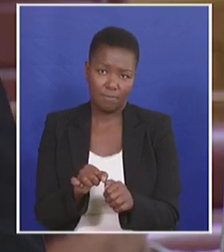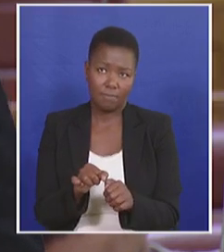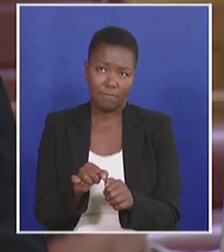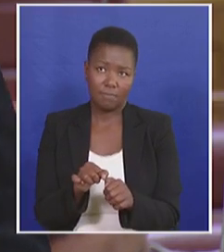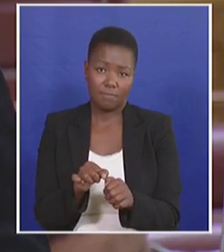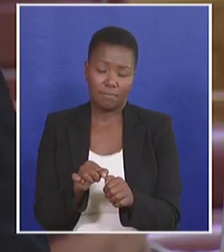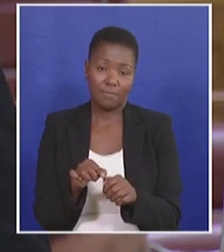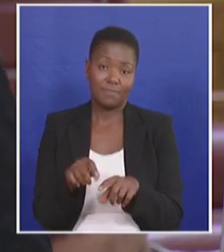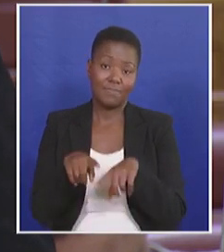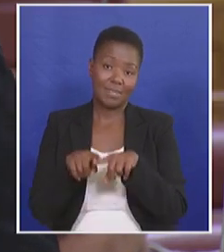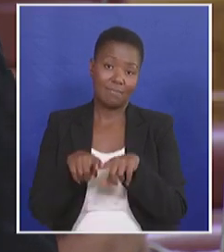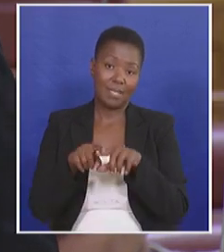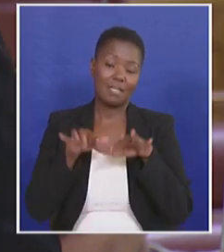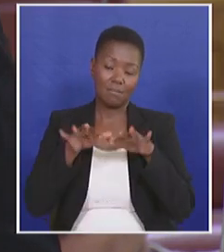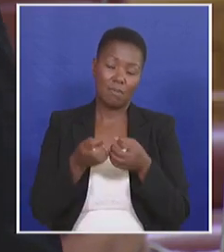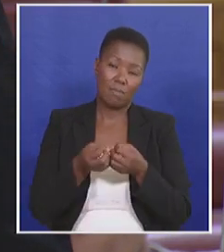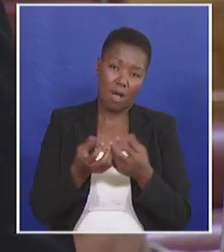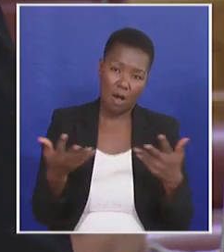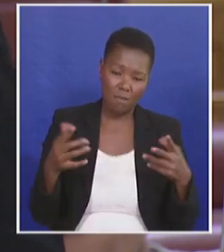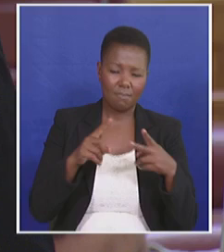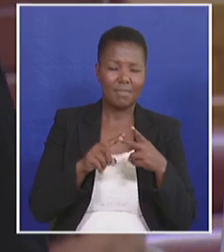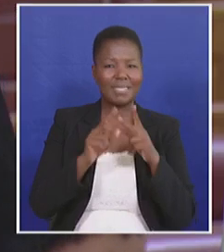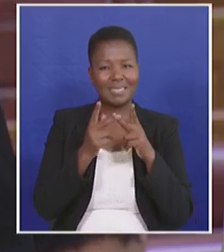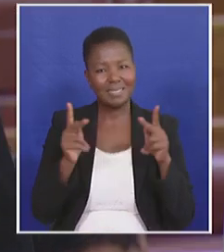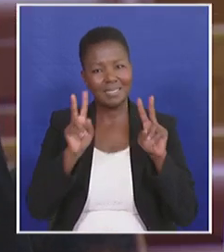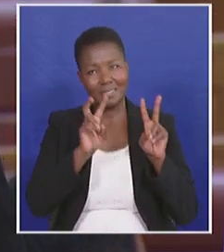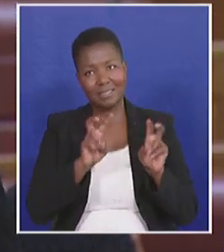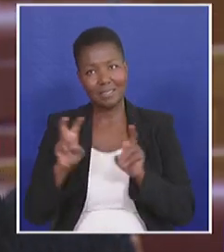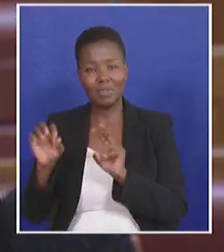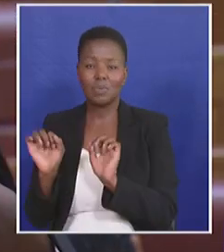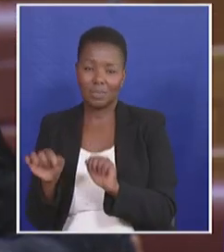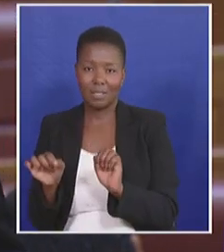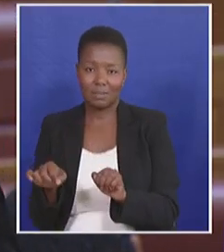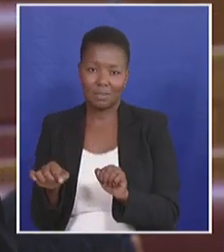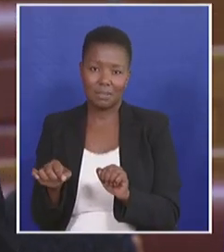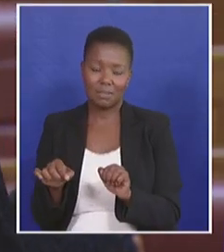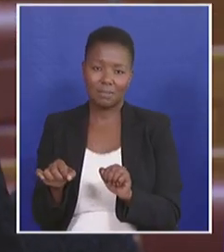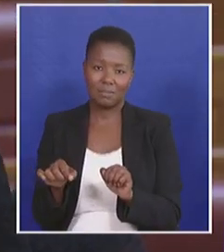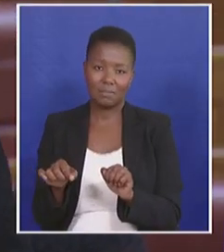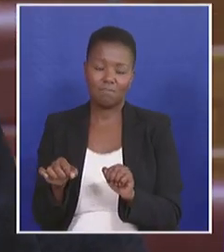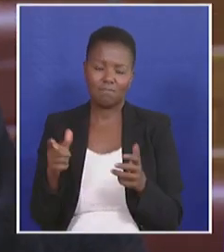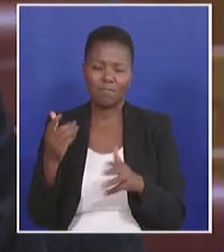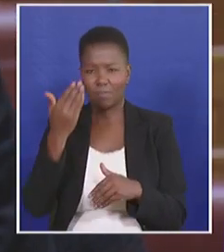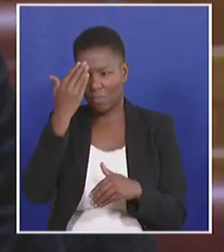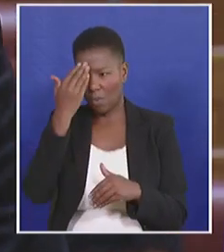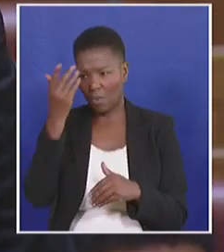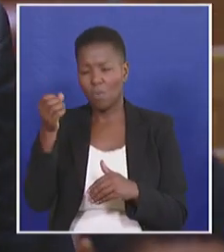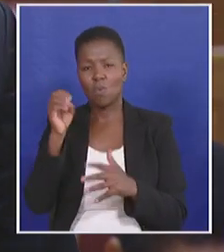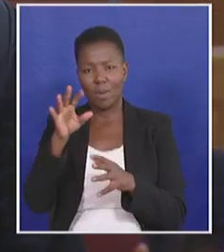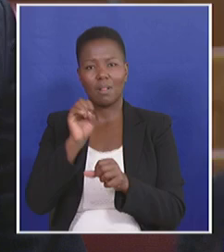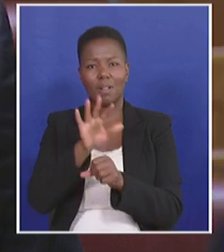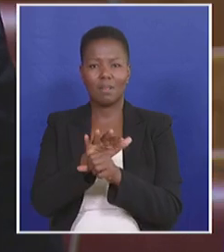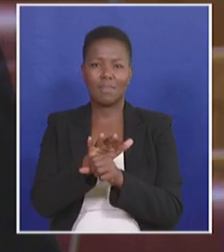given population growth and other dynamics, of course, which impact on the issue